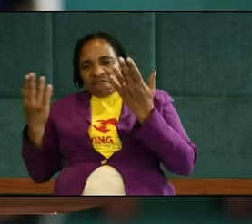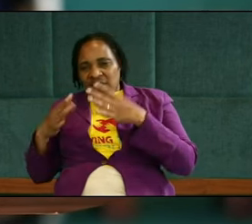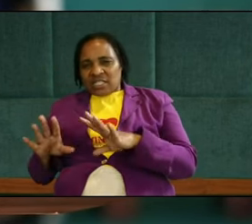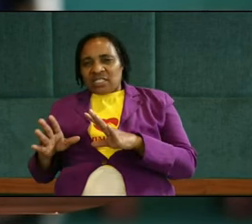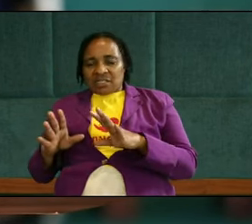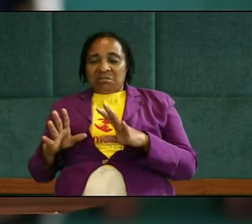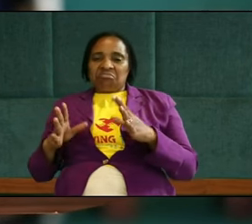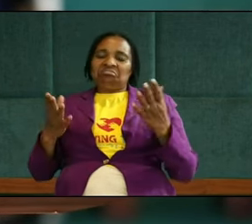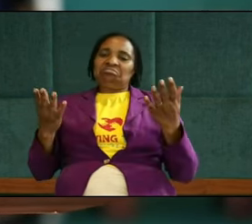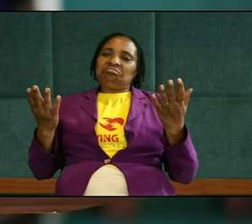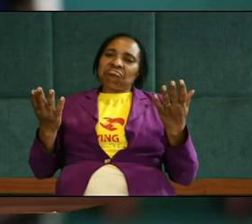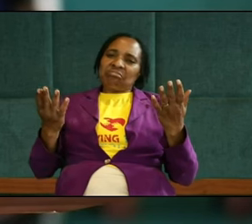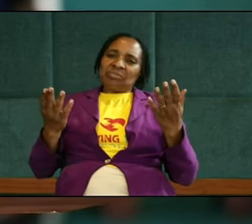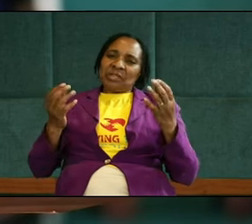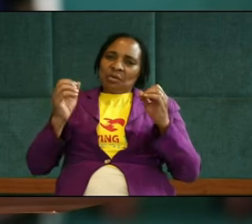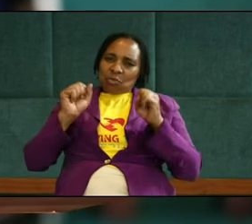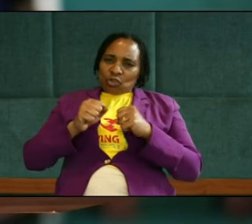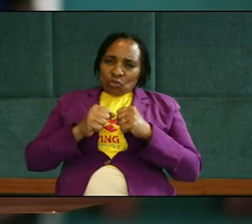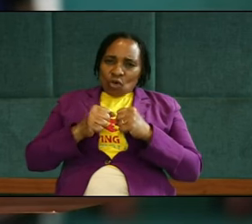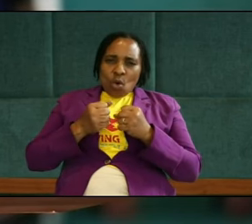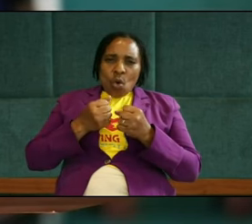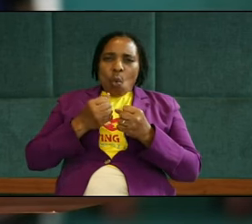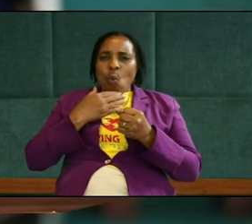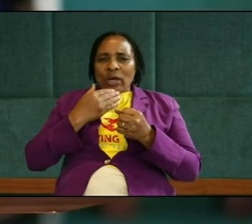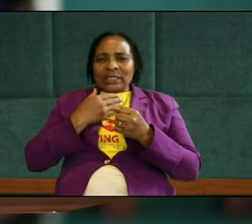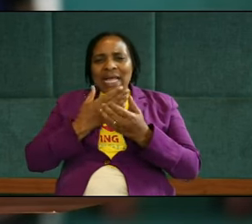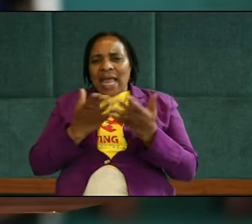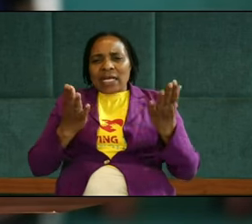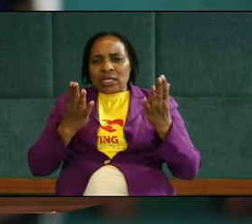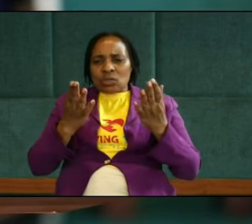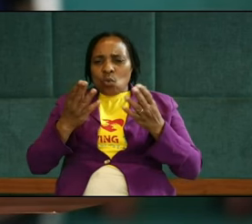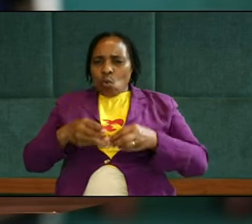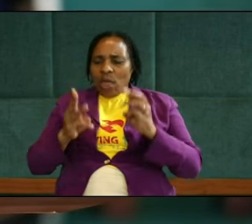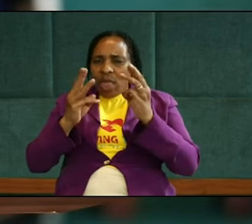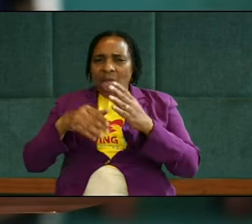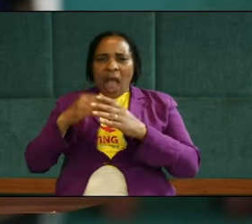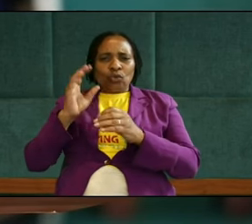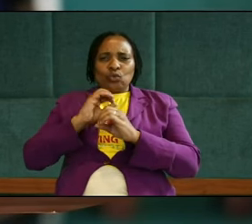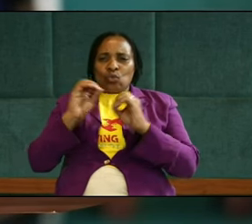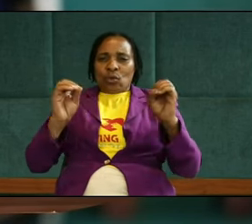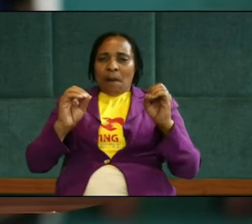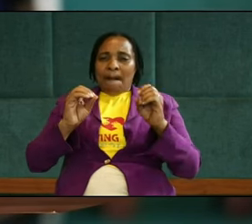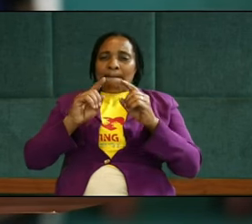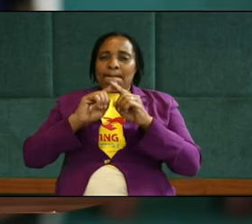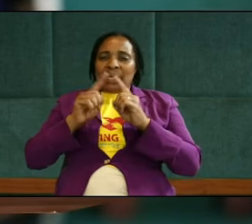There didn't seem to be any way out. But the very next morning,